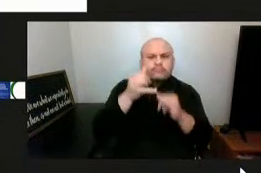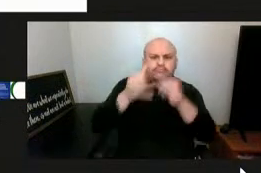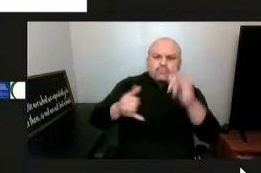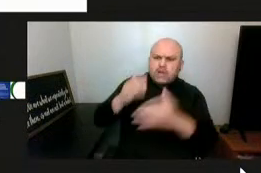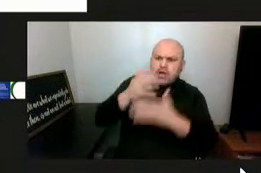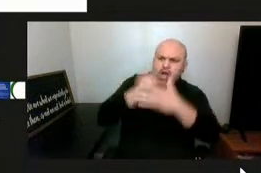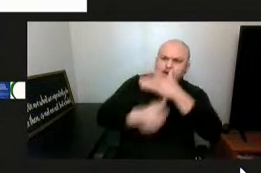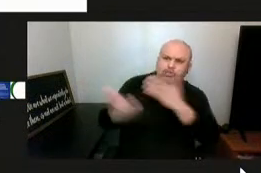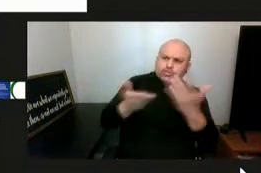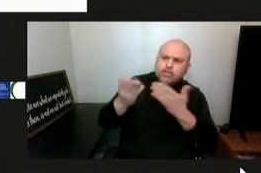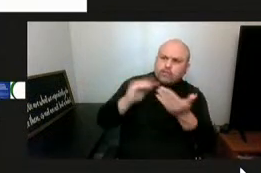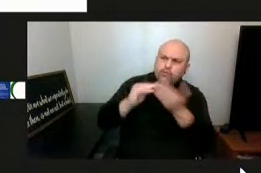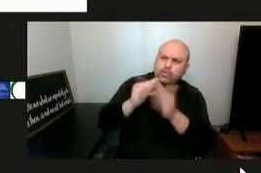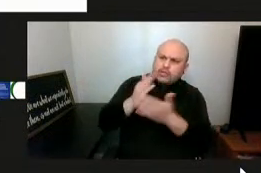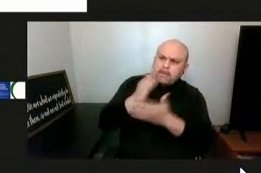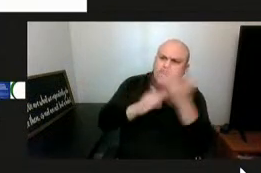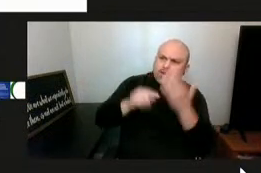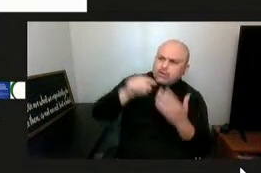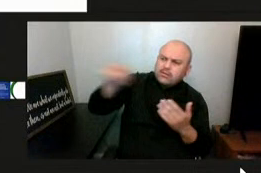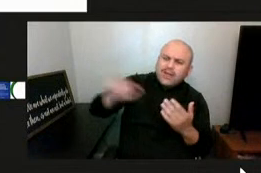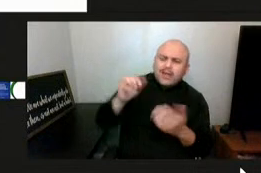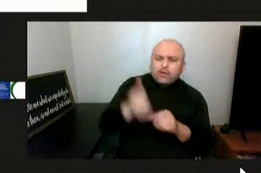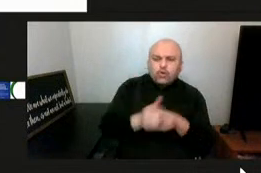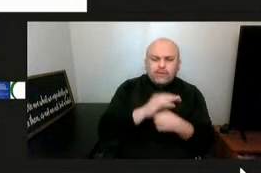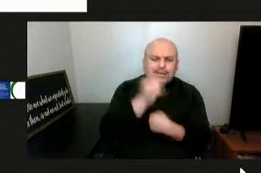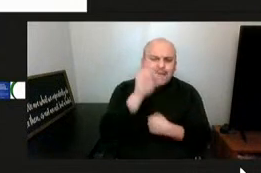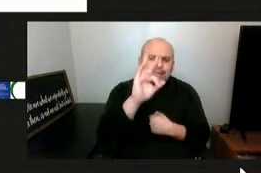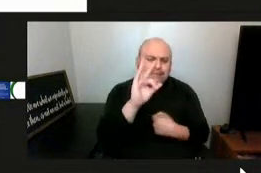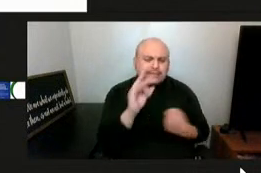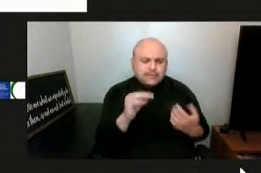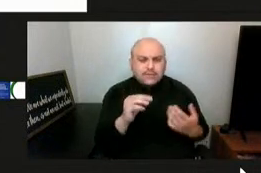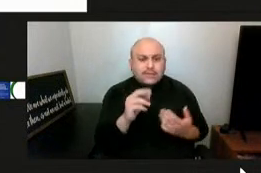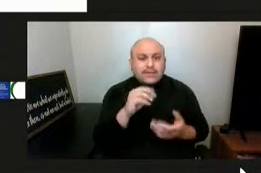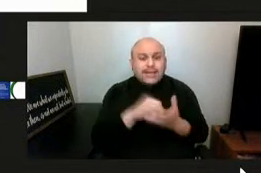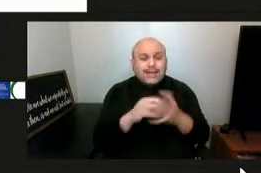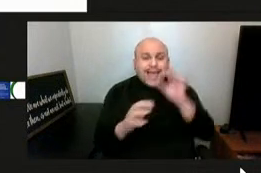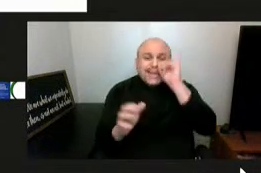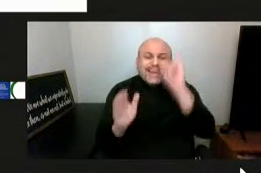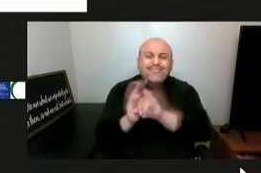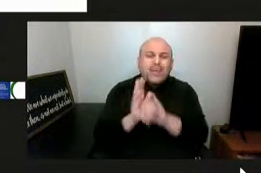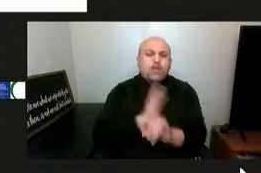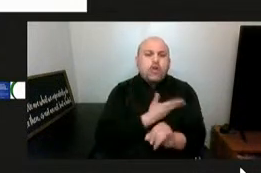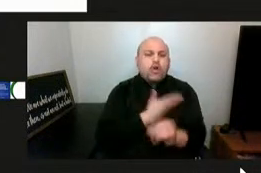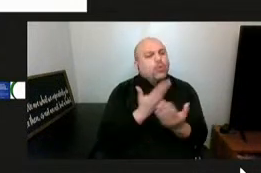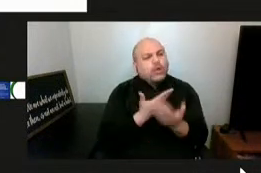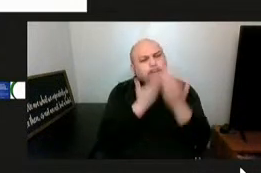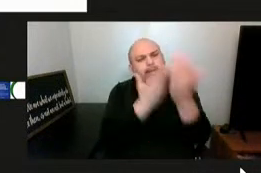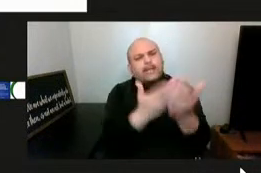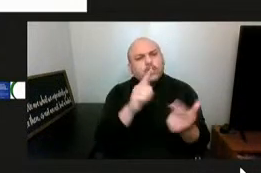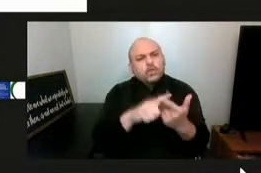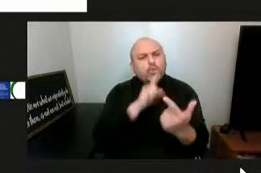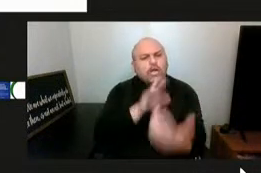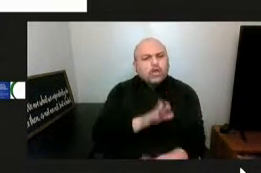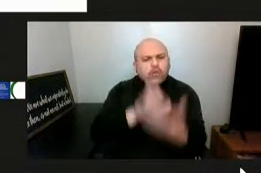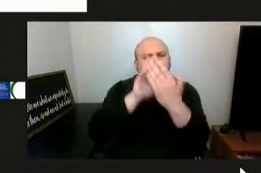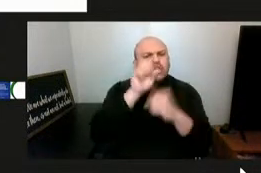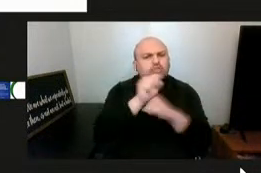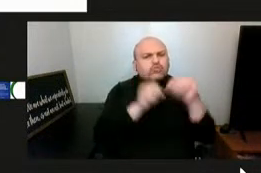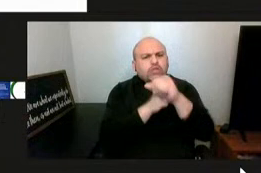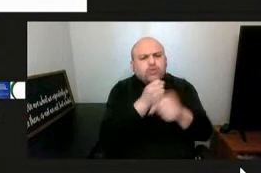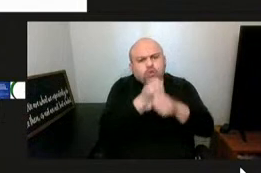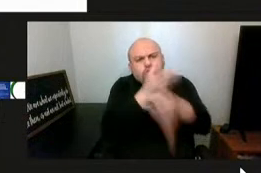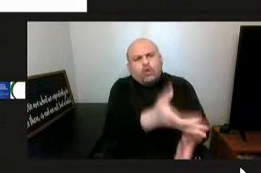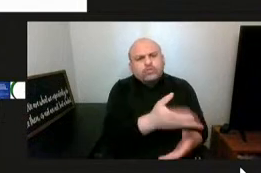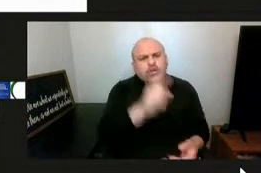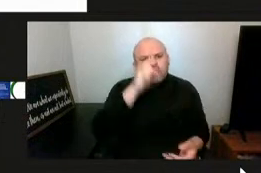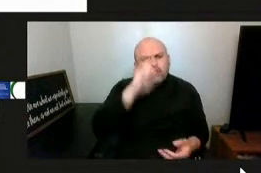hit hardest by COVID-19. In identifying our recommendations to address structural drivers of health inequity,